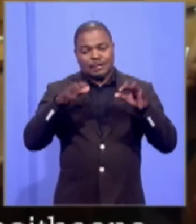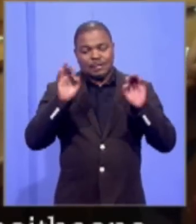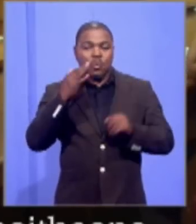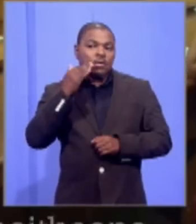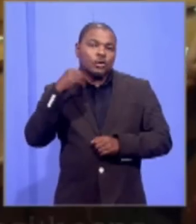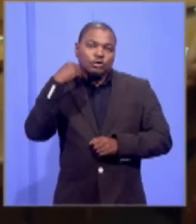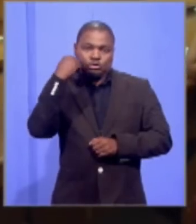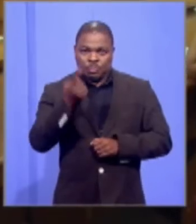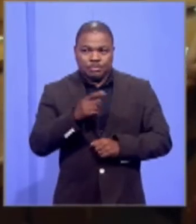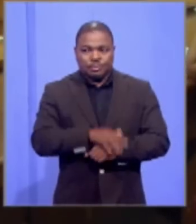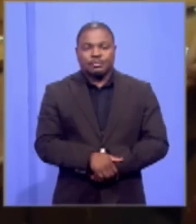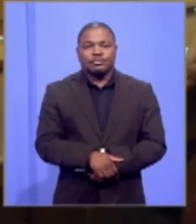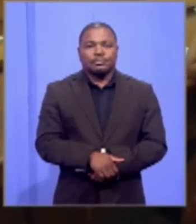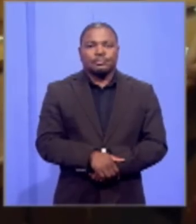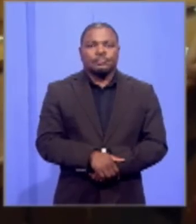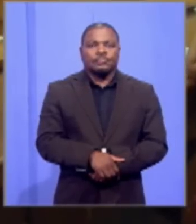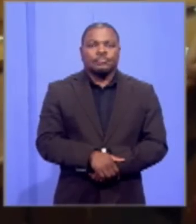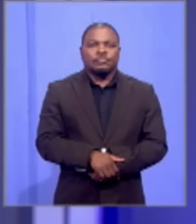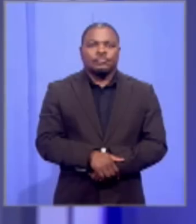sasa.